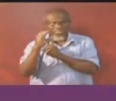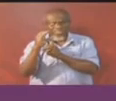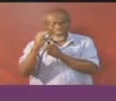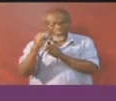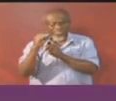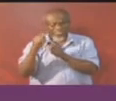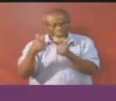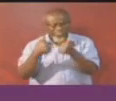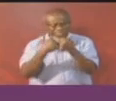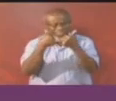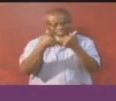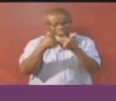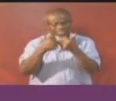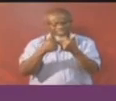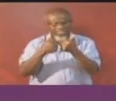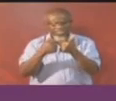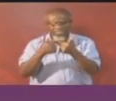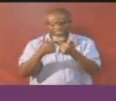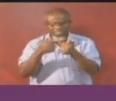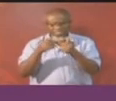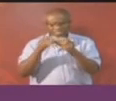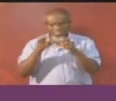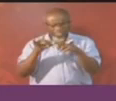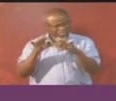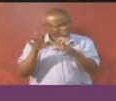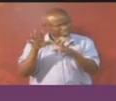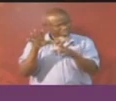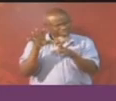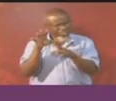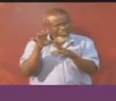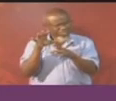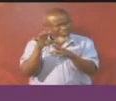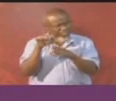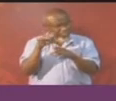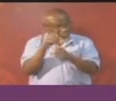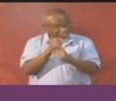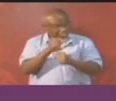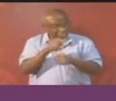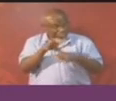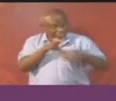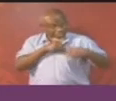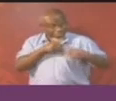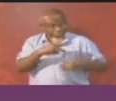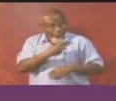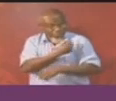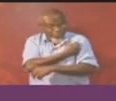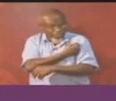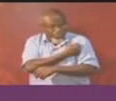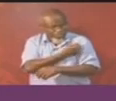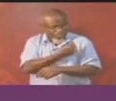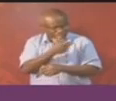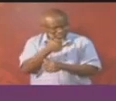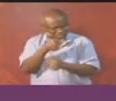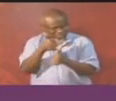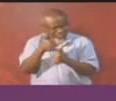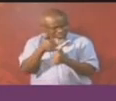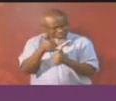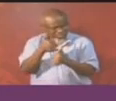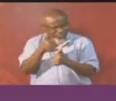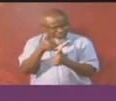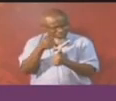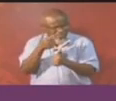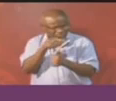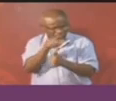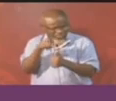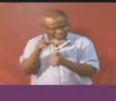a G6PD deficiency and they can't take certain medications? Is the vaccine recommended for them? And my second question is